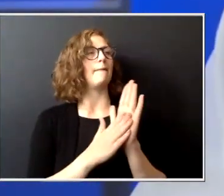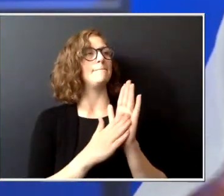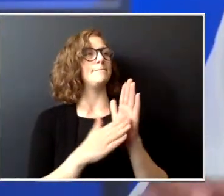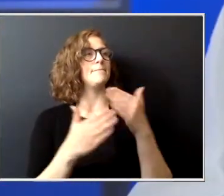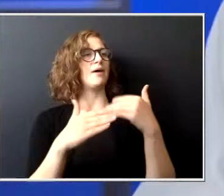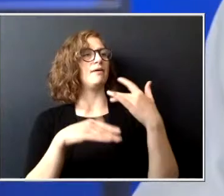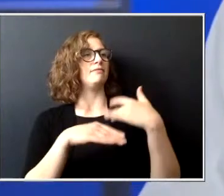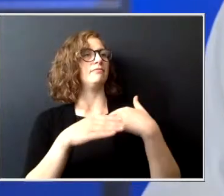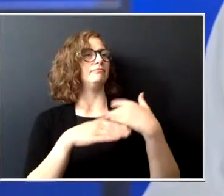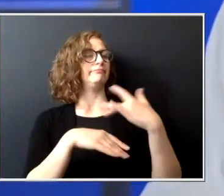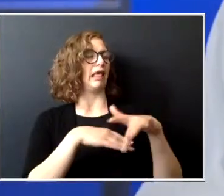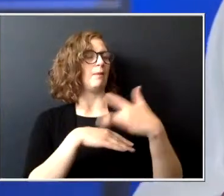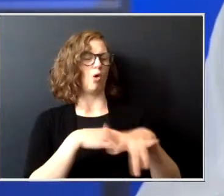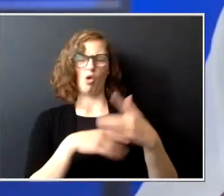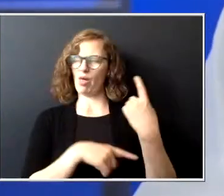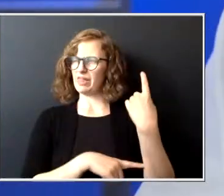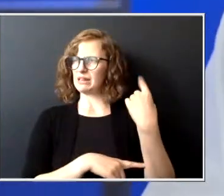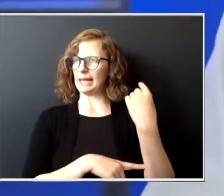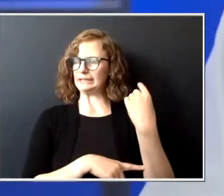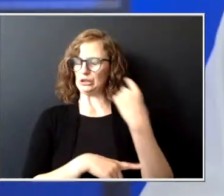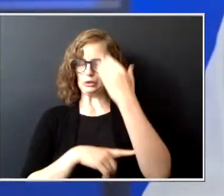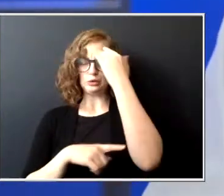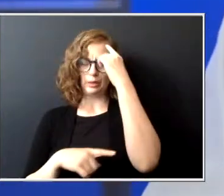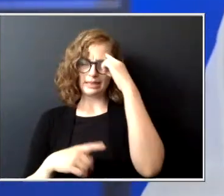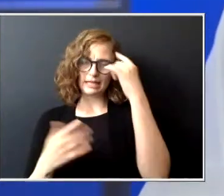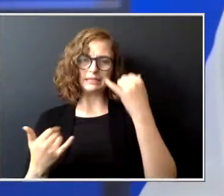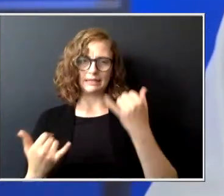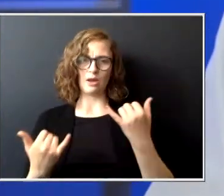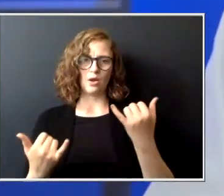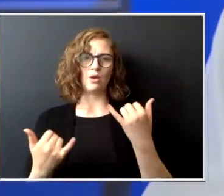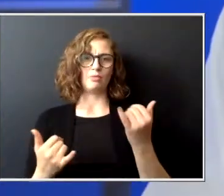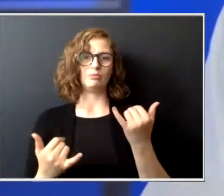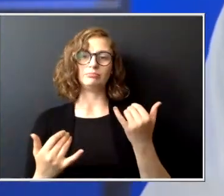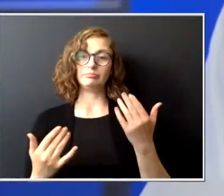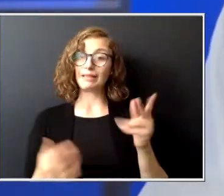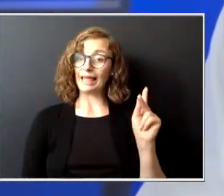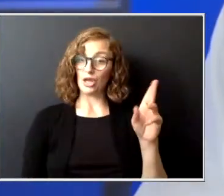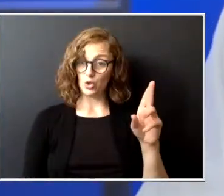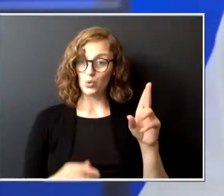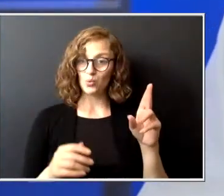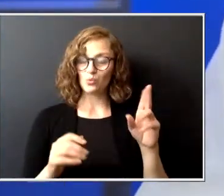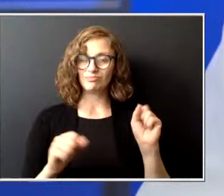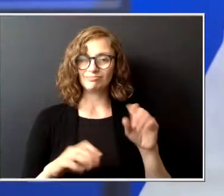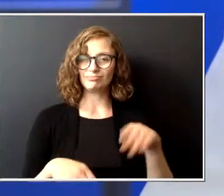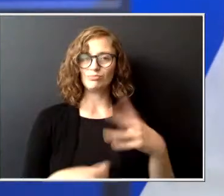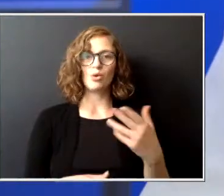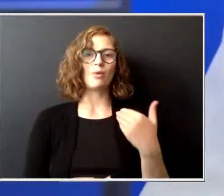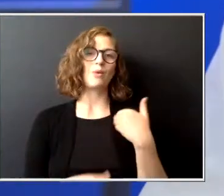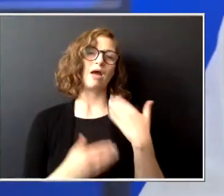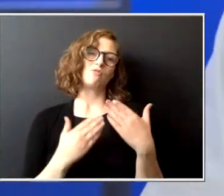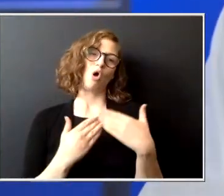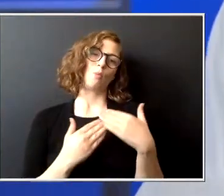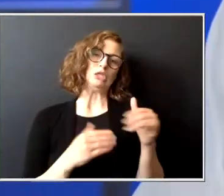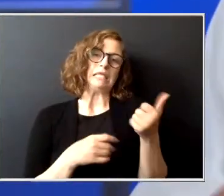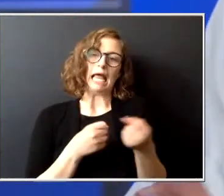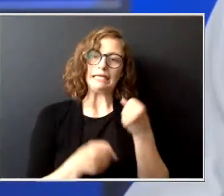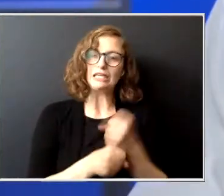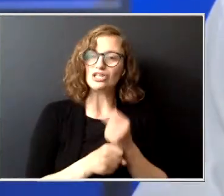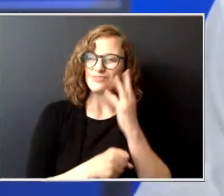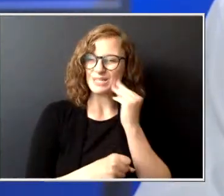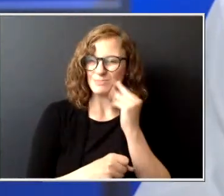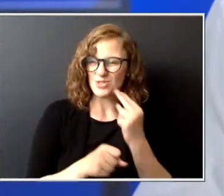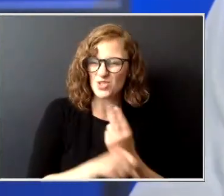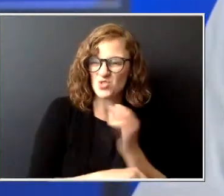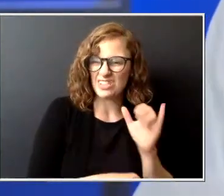it is available now for use at our institution. We have almost 10 years of experience using that because we were part of the